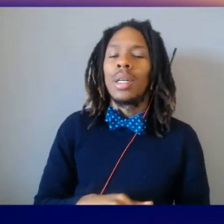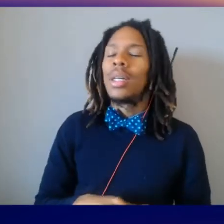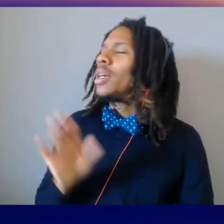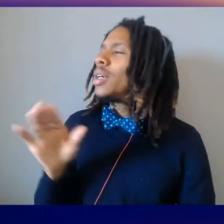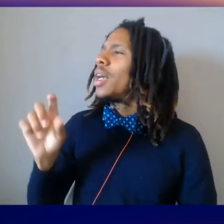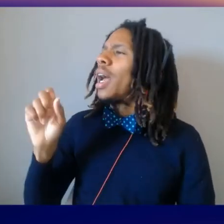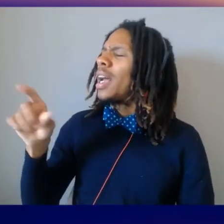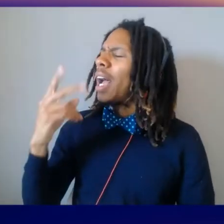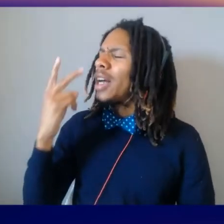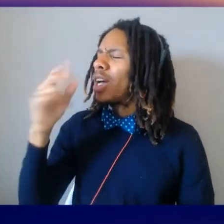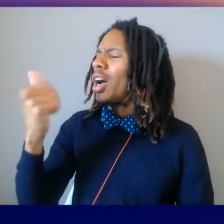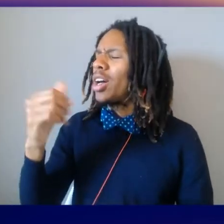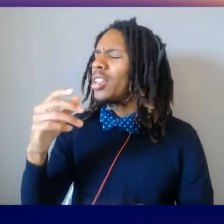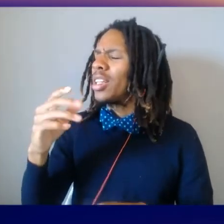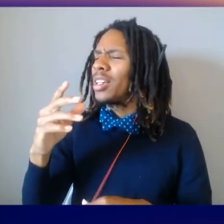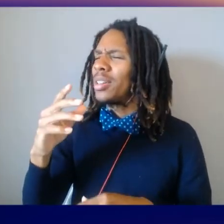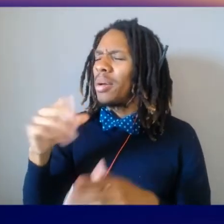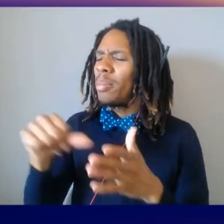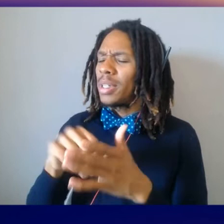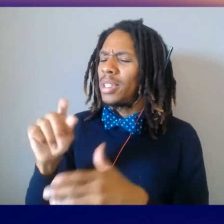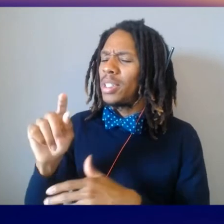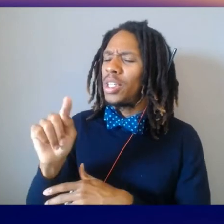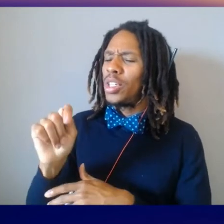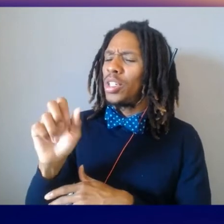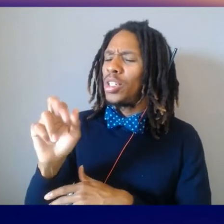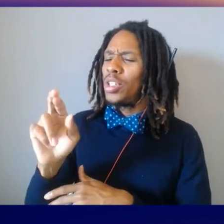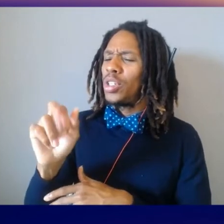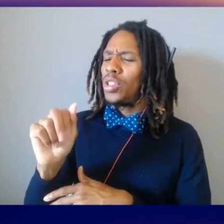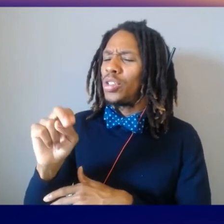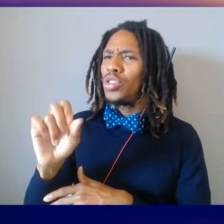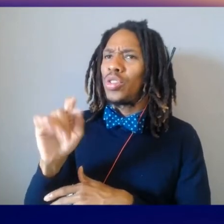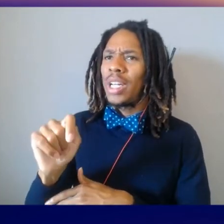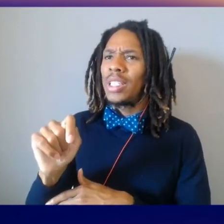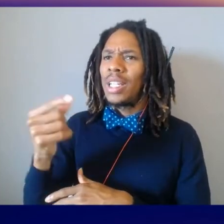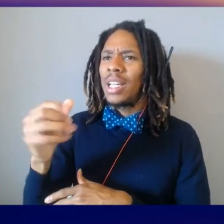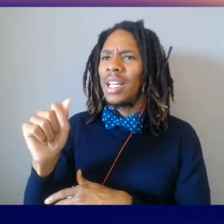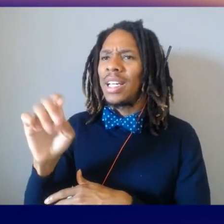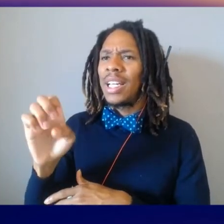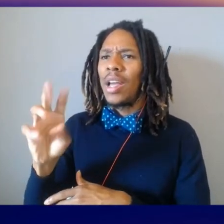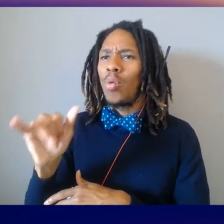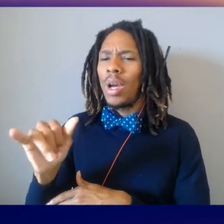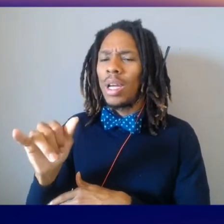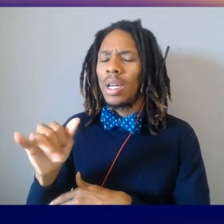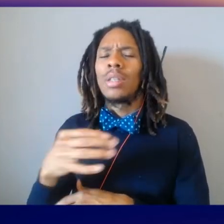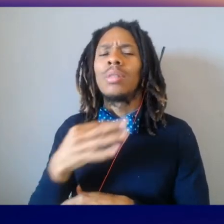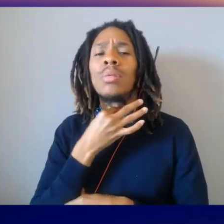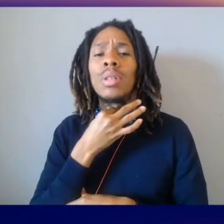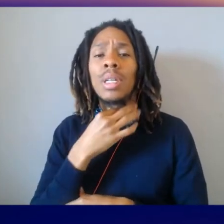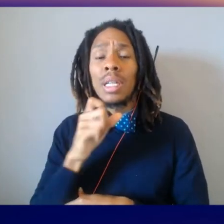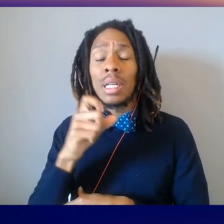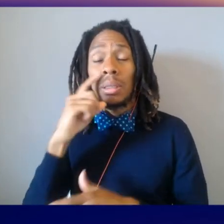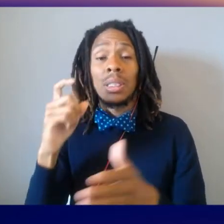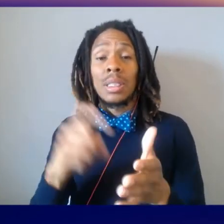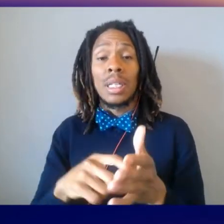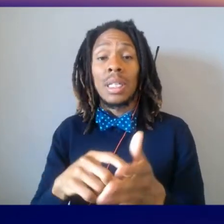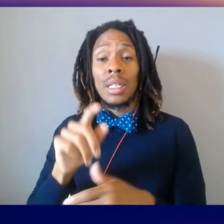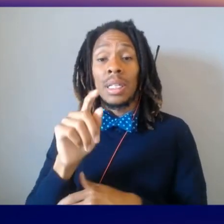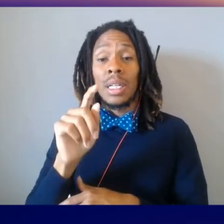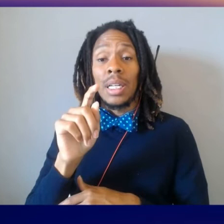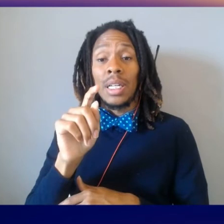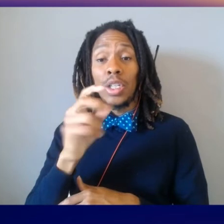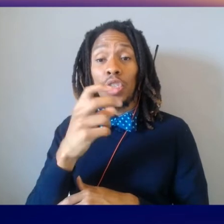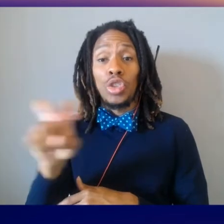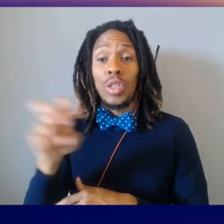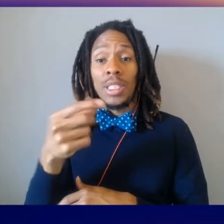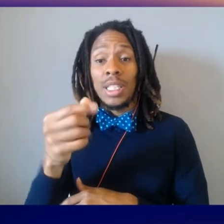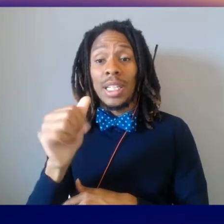page, transit gateway. So is it able to detect transit gateway peering and